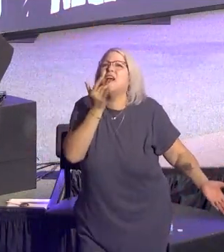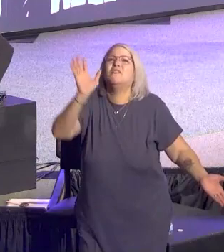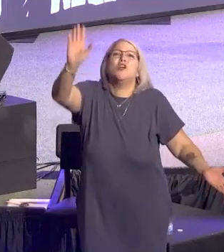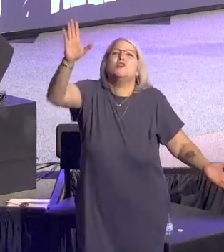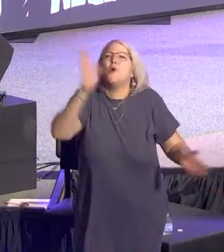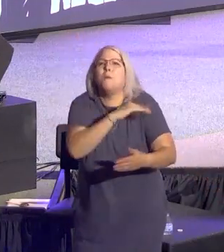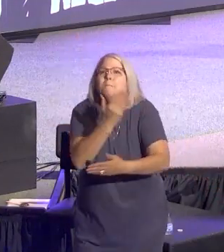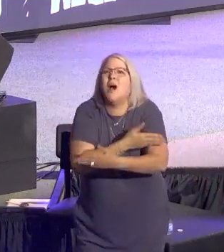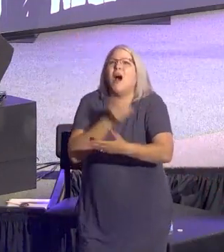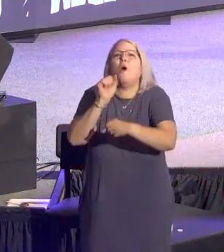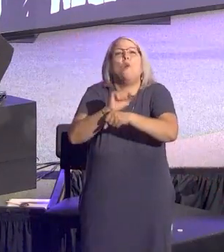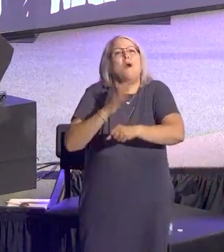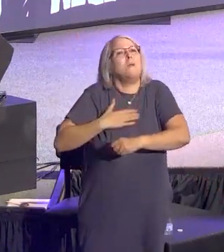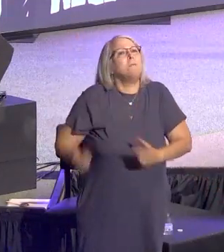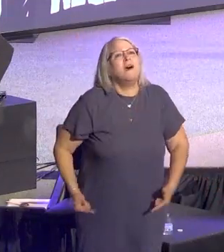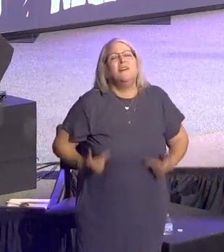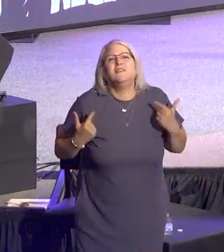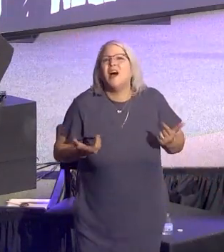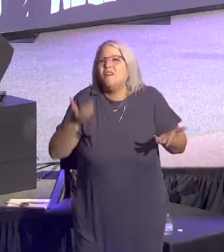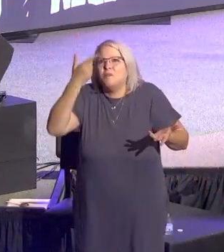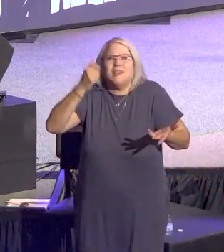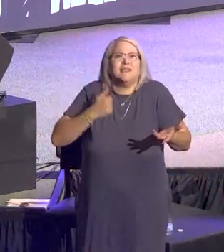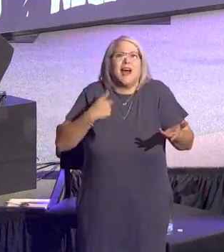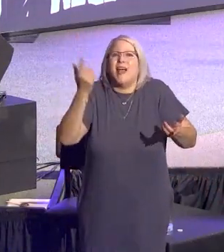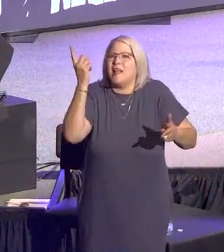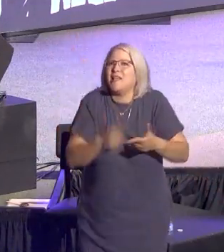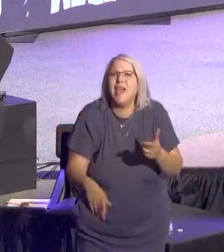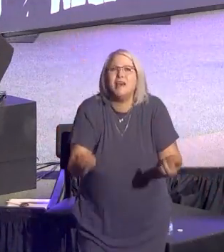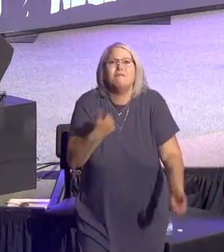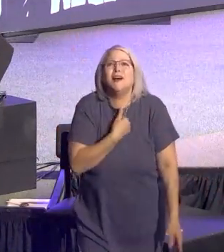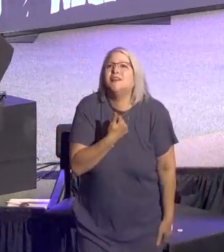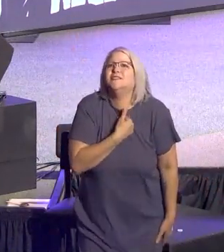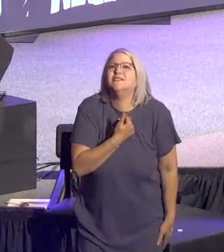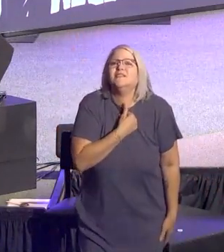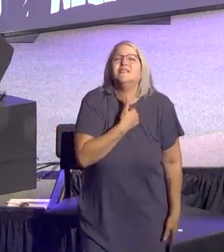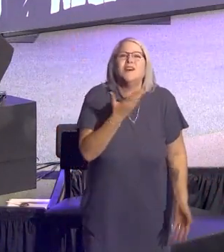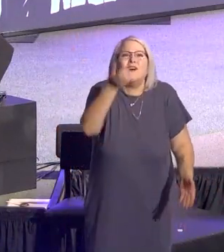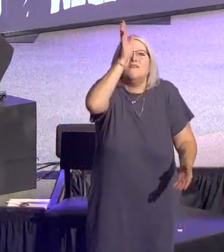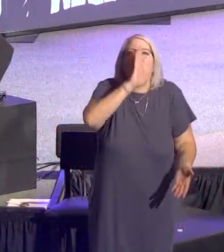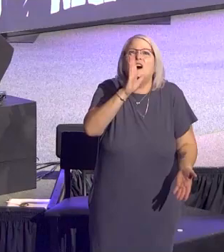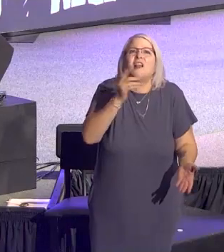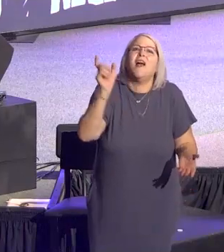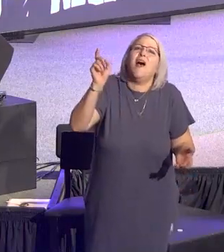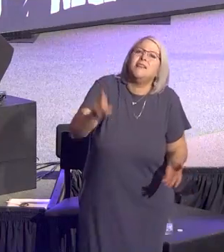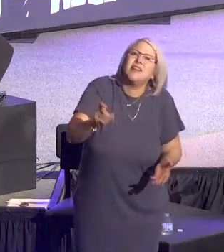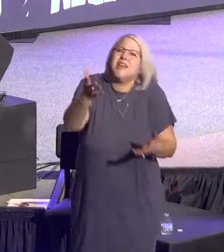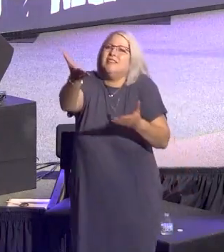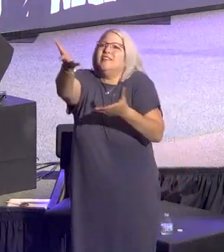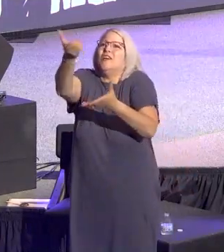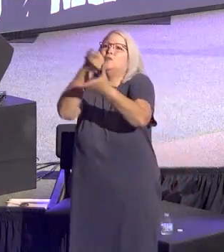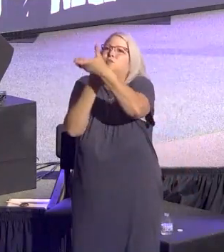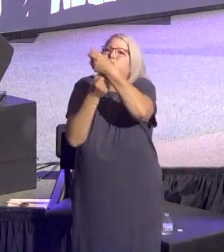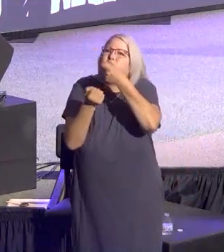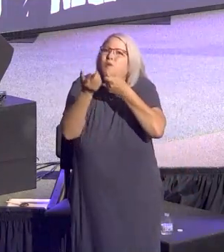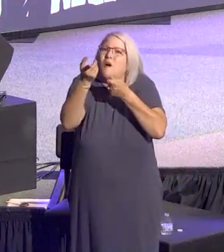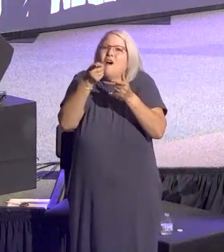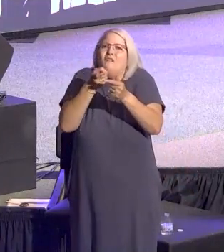your power at work in my life because I can't do it in and of myself, God, and I need to draw it from